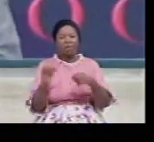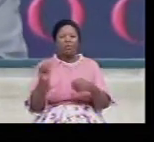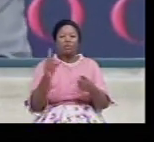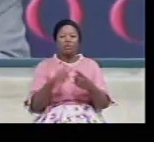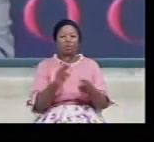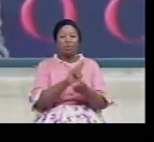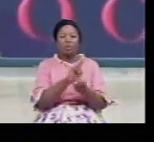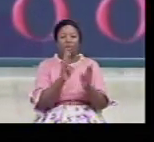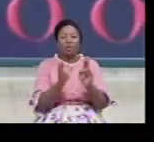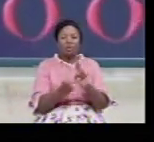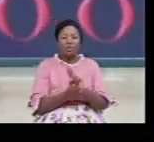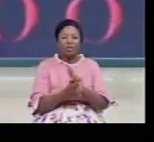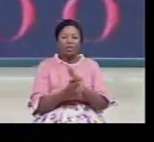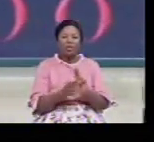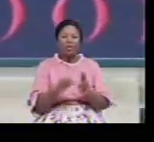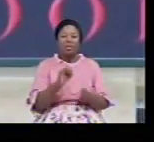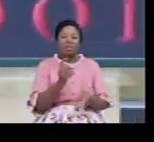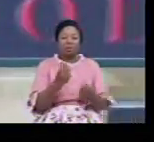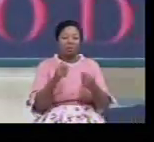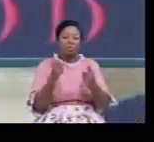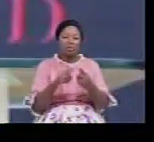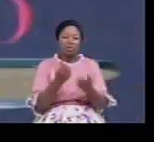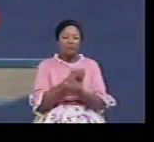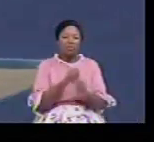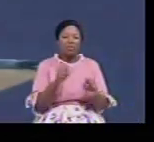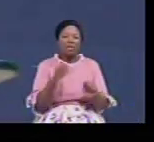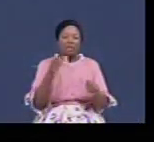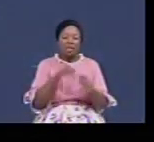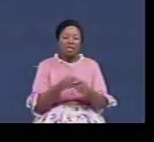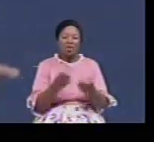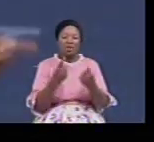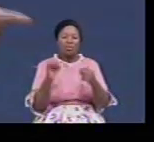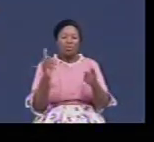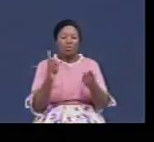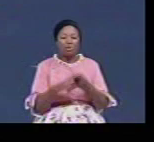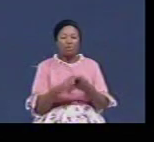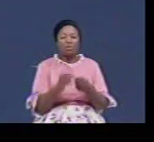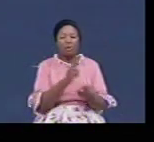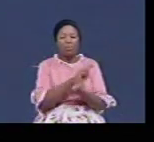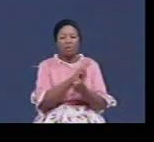repentance, you come to redemption. In coming to repentance, you come to